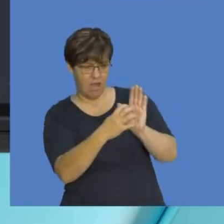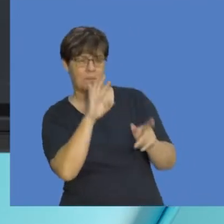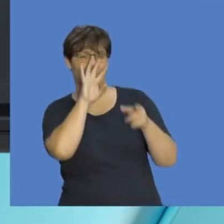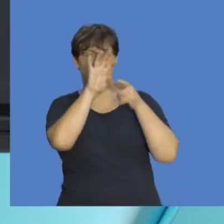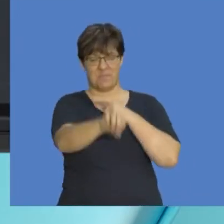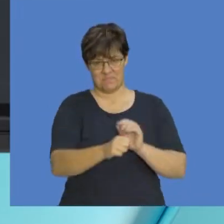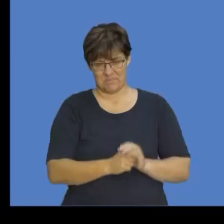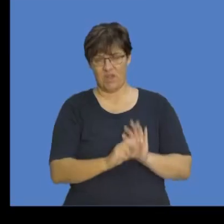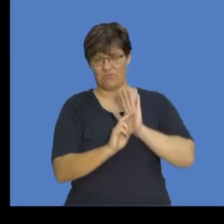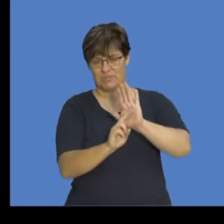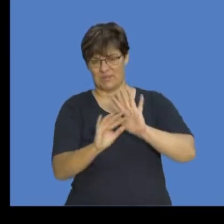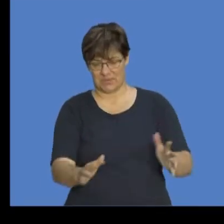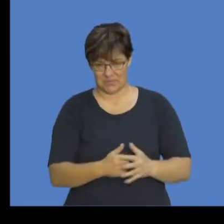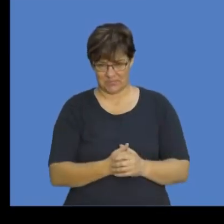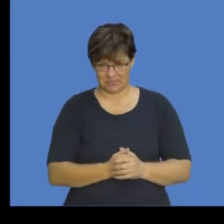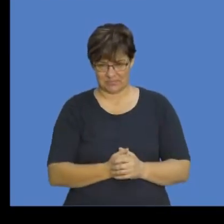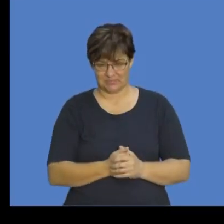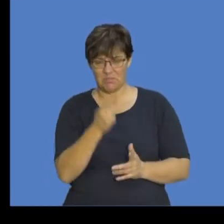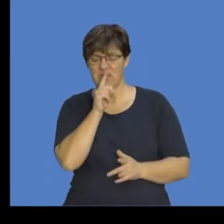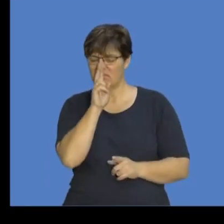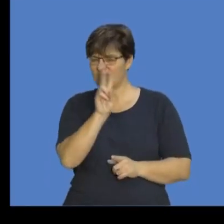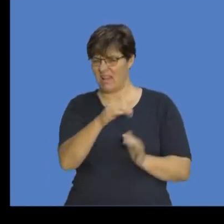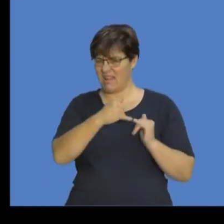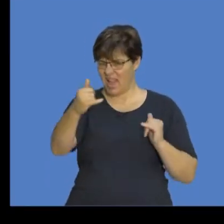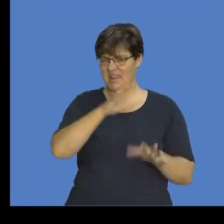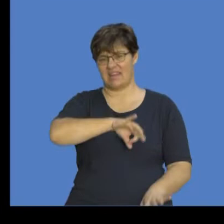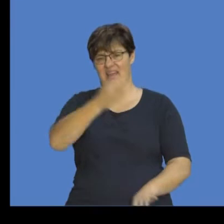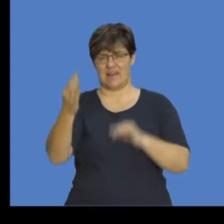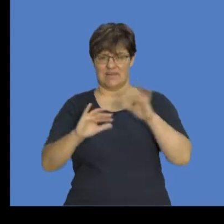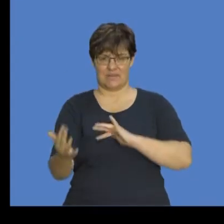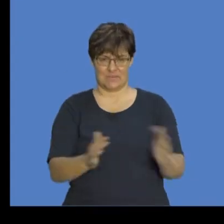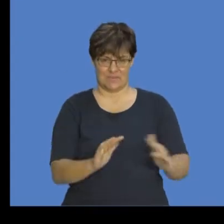line graph, we'll look at line graph also and analyze that, okay?